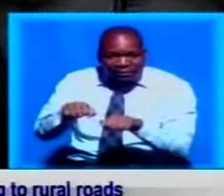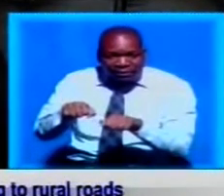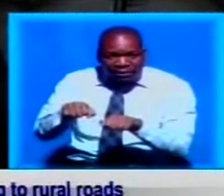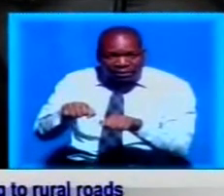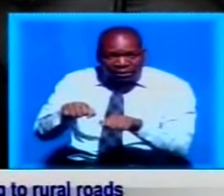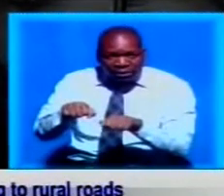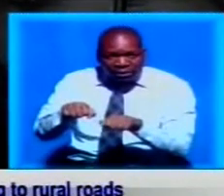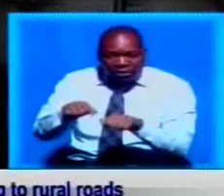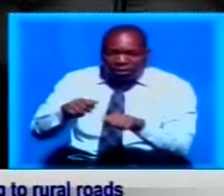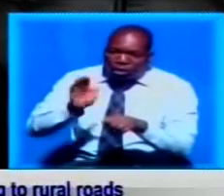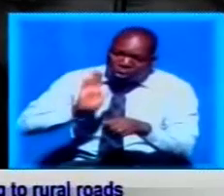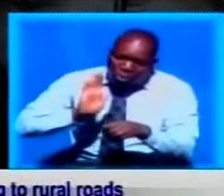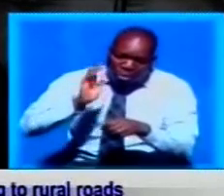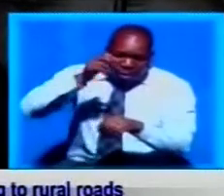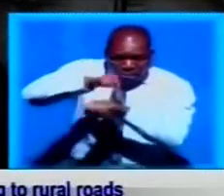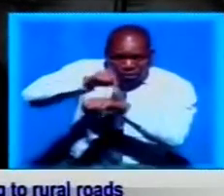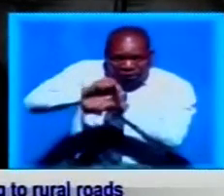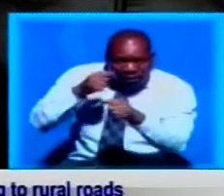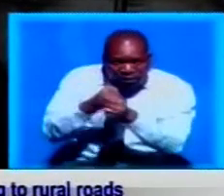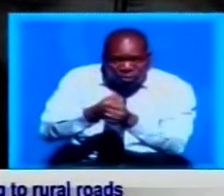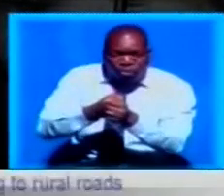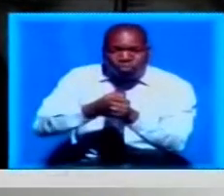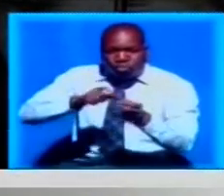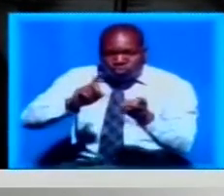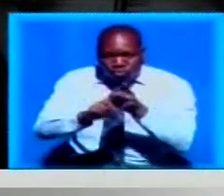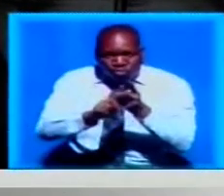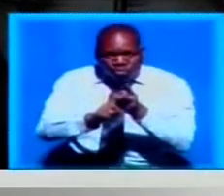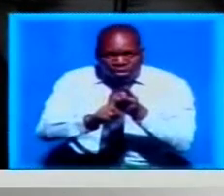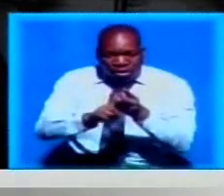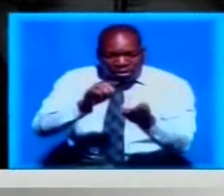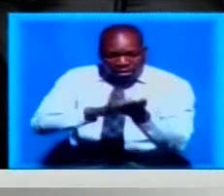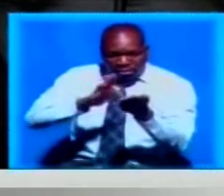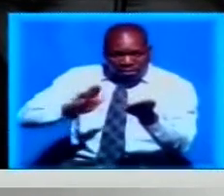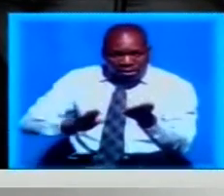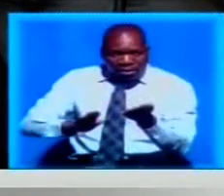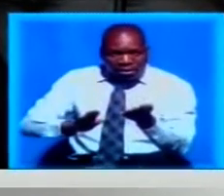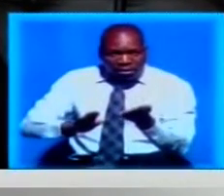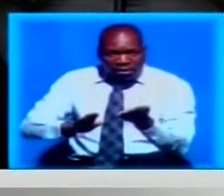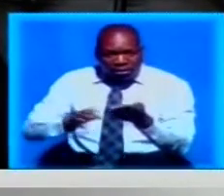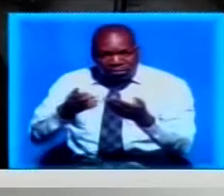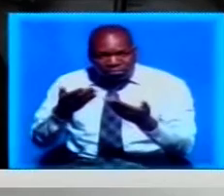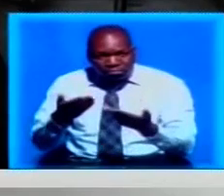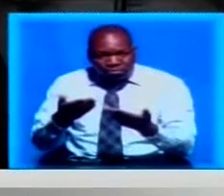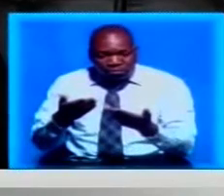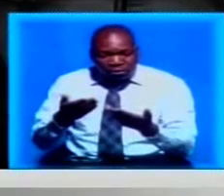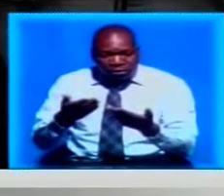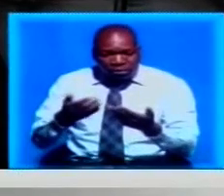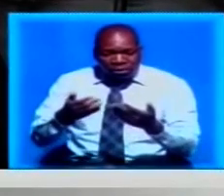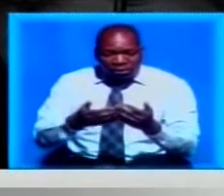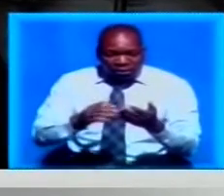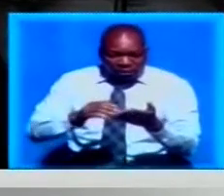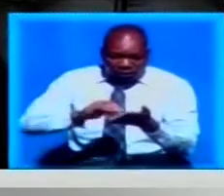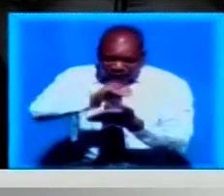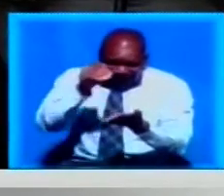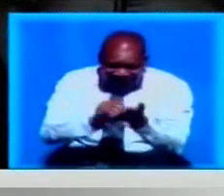now supporting their projects. Secondly, we are believing that by creation of these youth skills centers